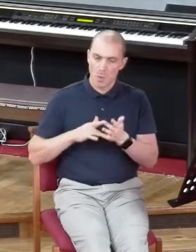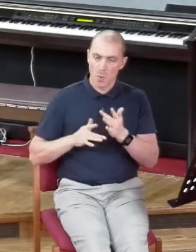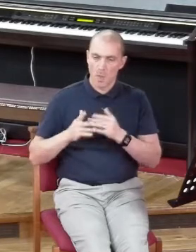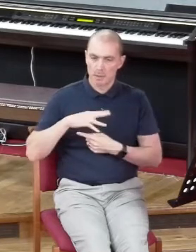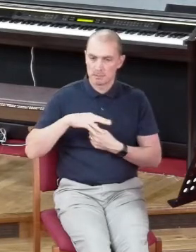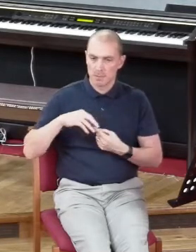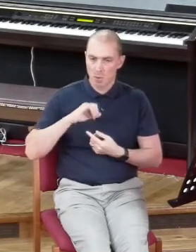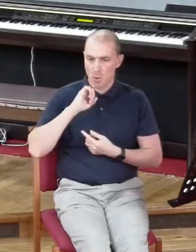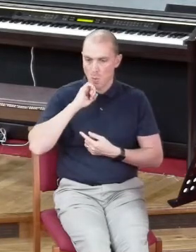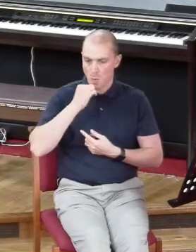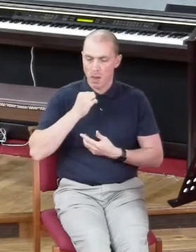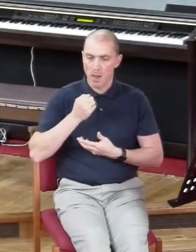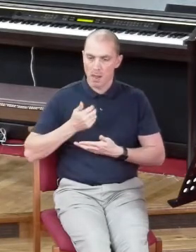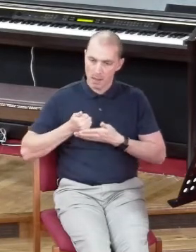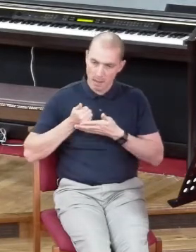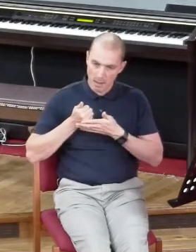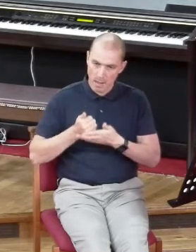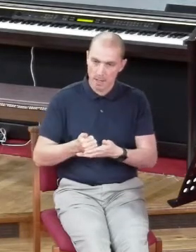who lives in us.